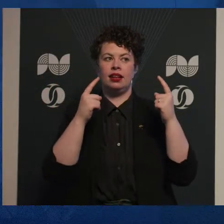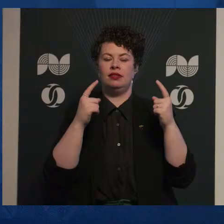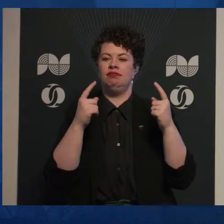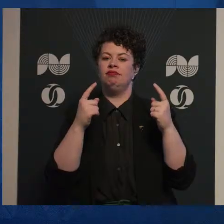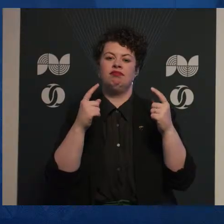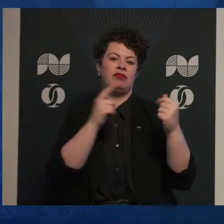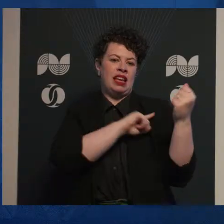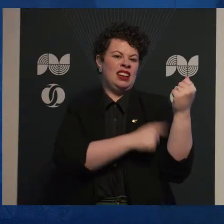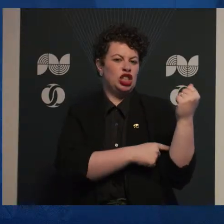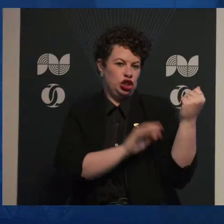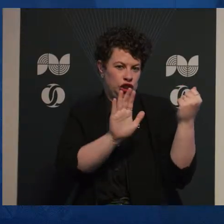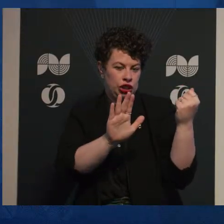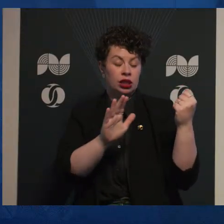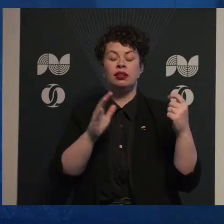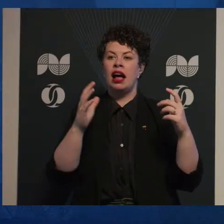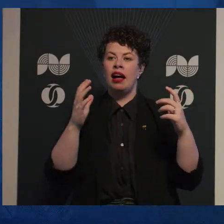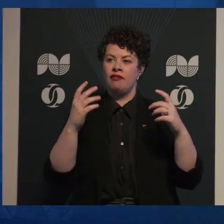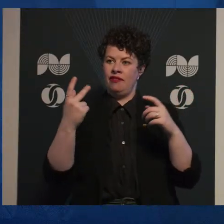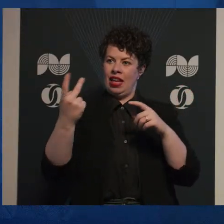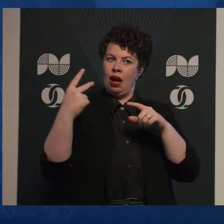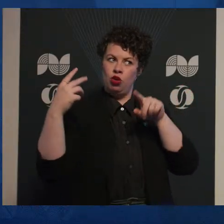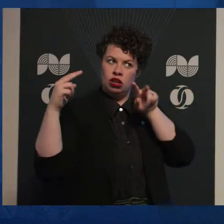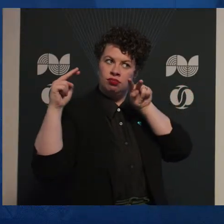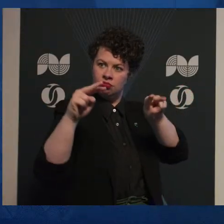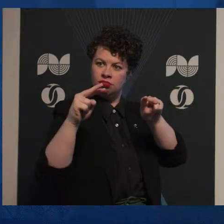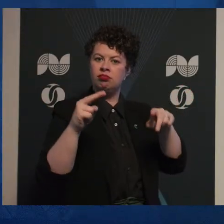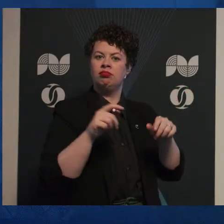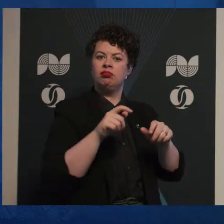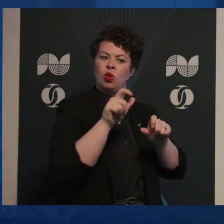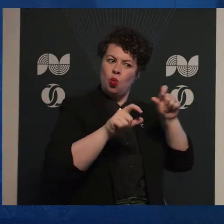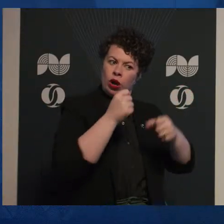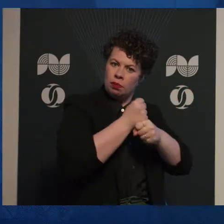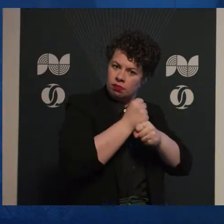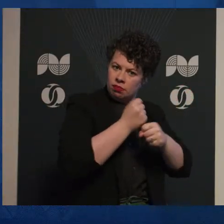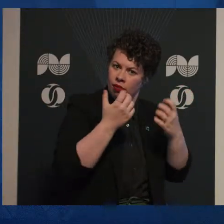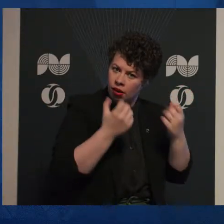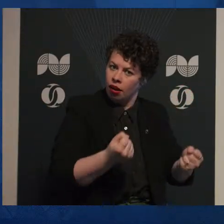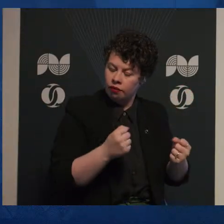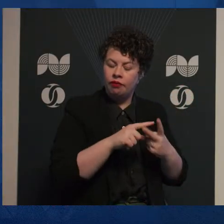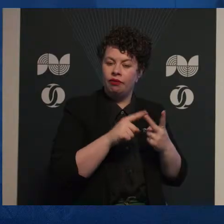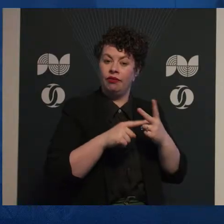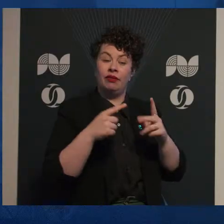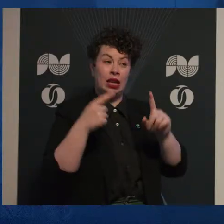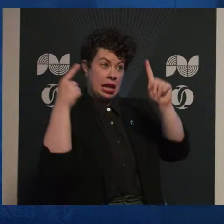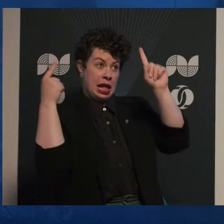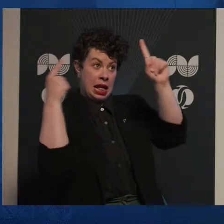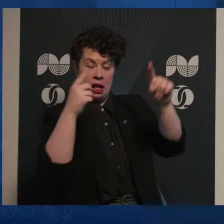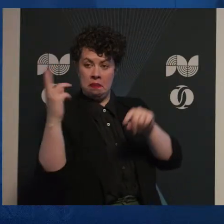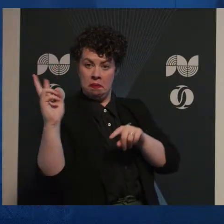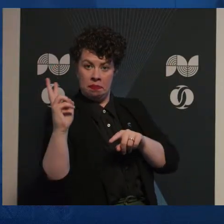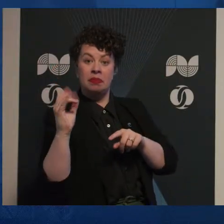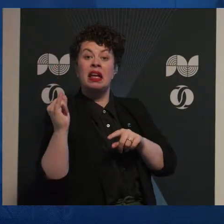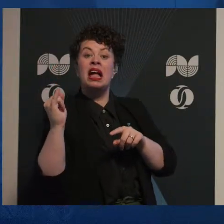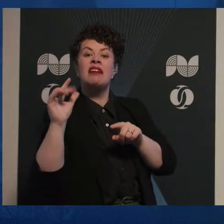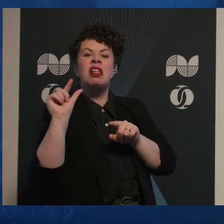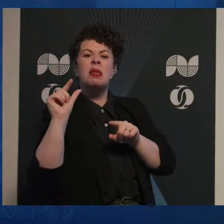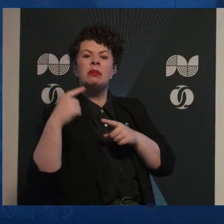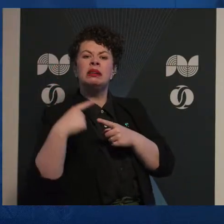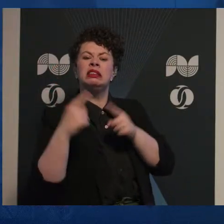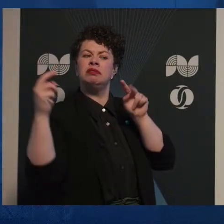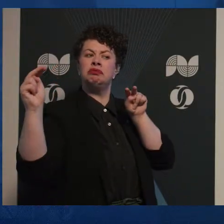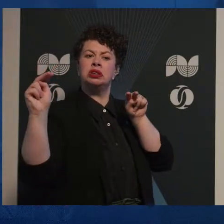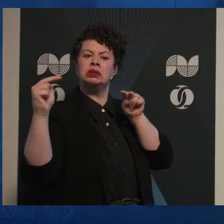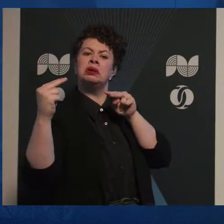that's aligned. There is a vision that's aligned. We're aligned in terms of the strategy, and where there are potential mismatch in terms of the